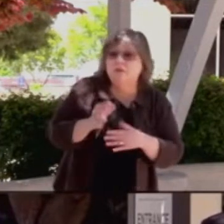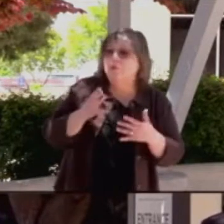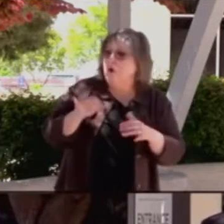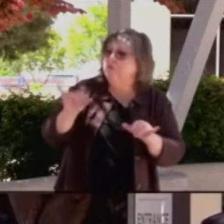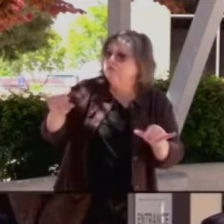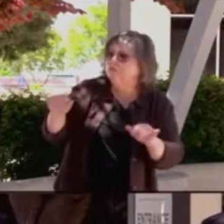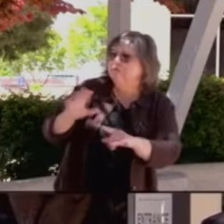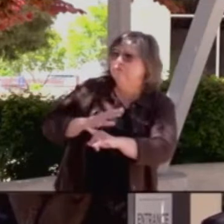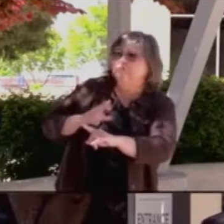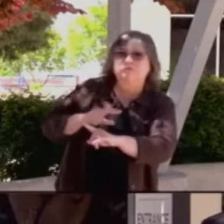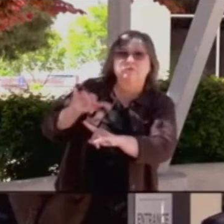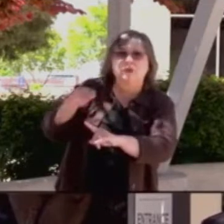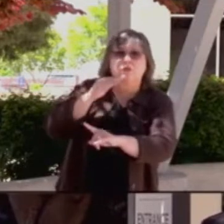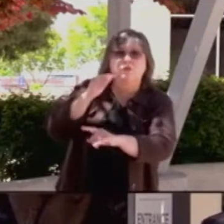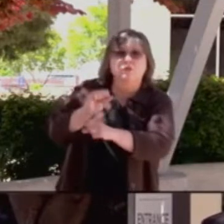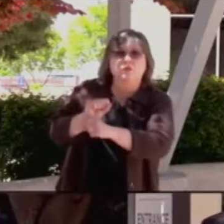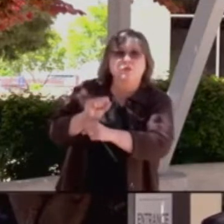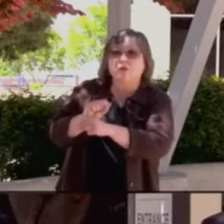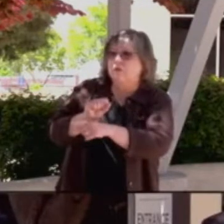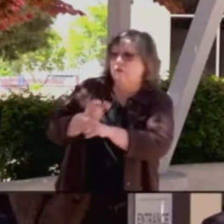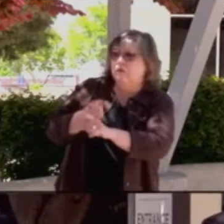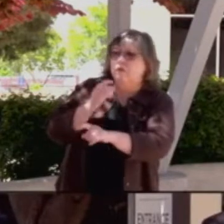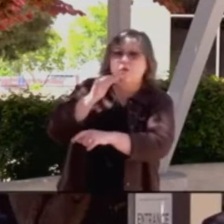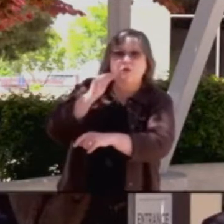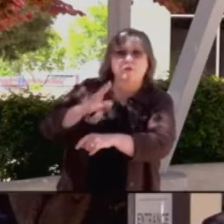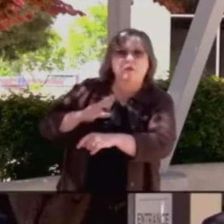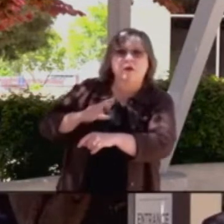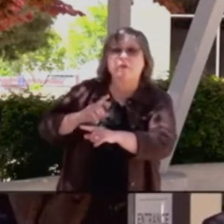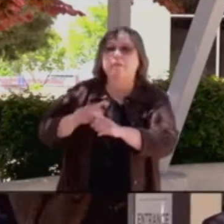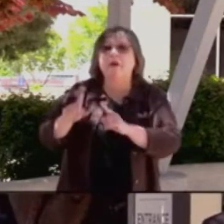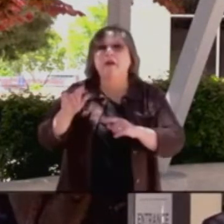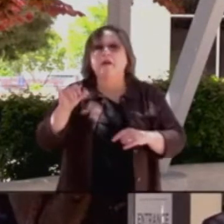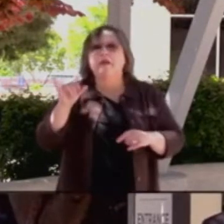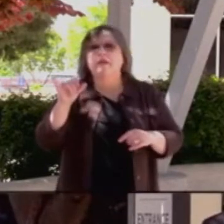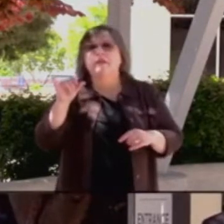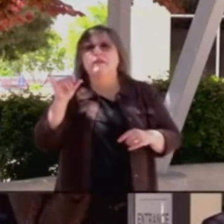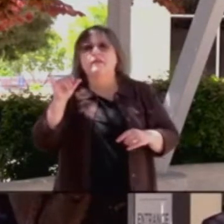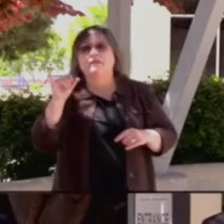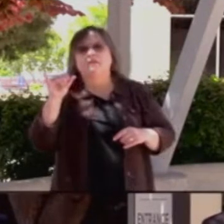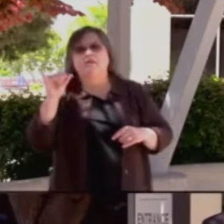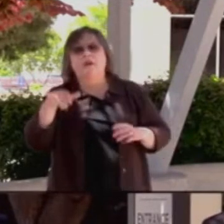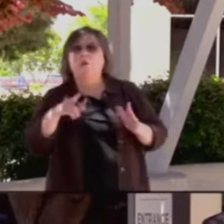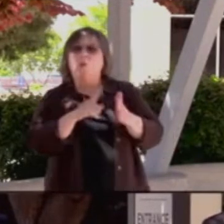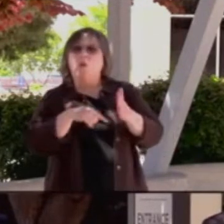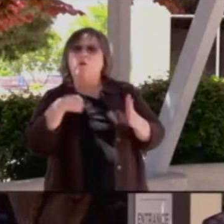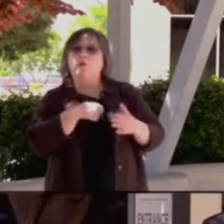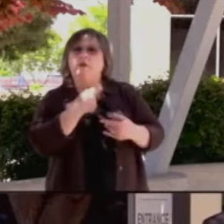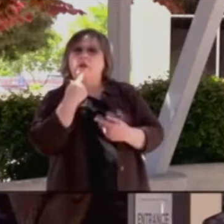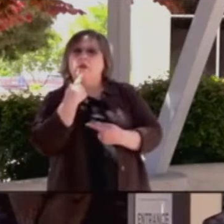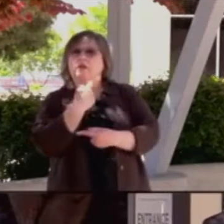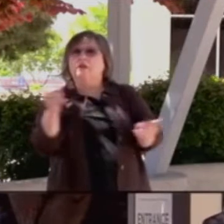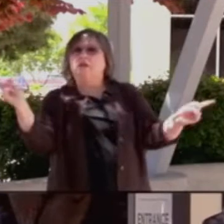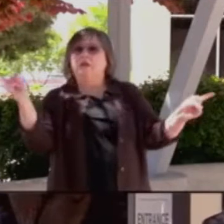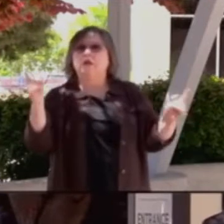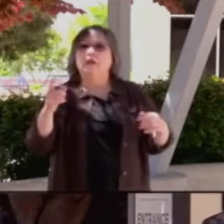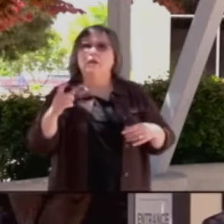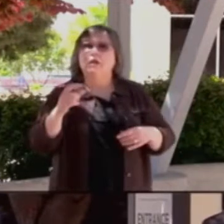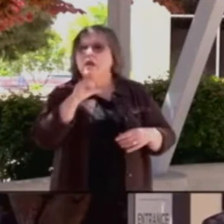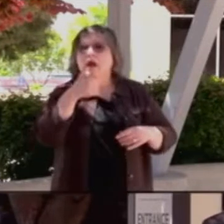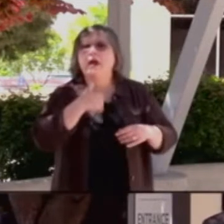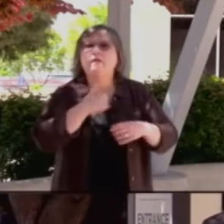them. This isn't a mandate on how they run their operations. But what this is signaling is that there is no longer